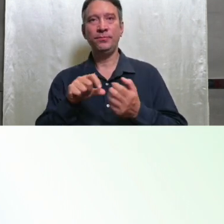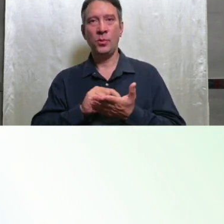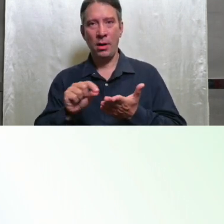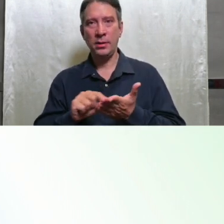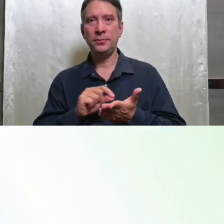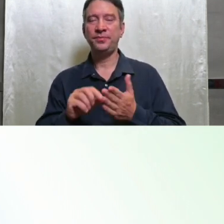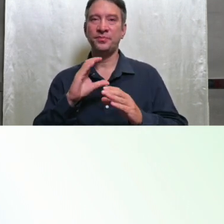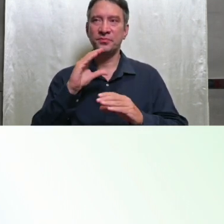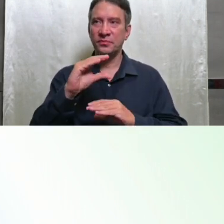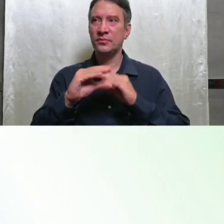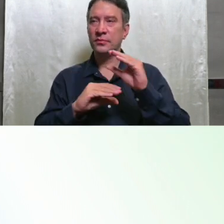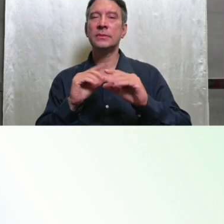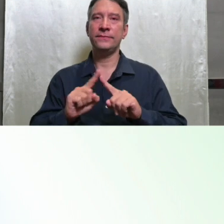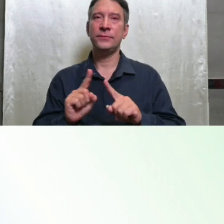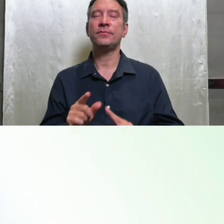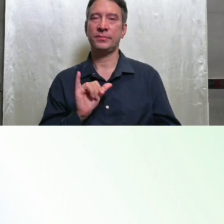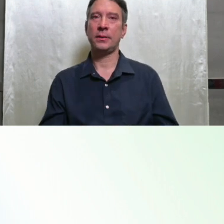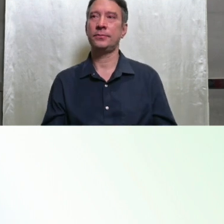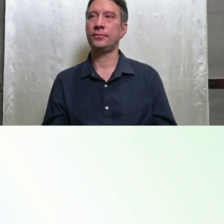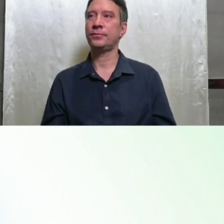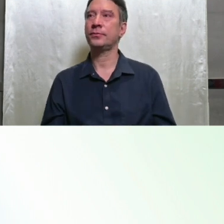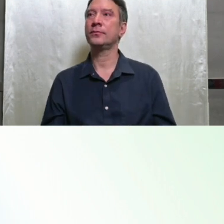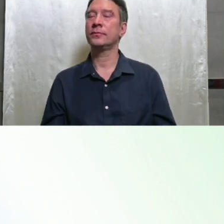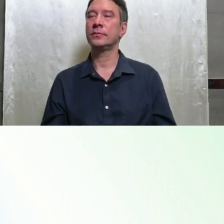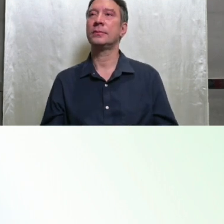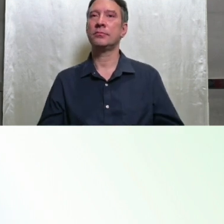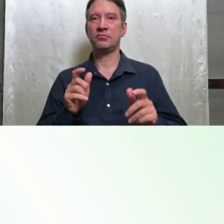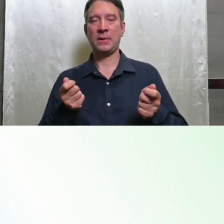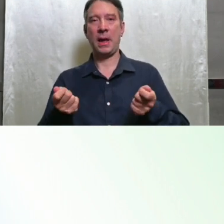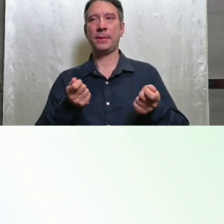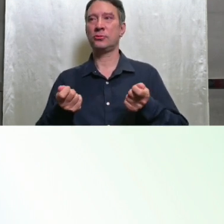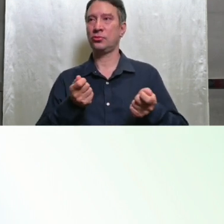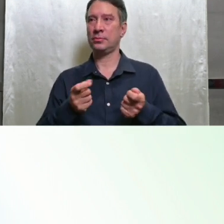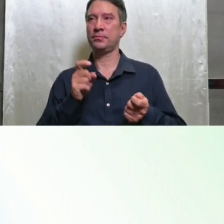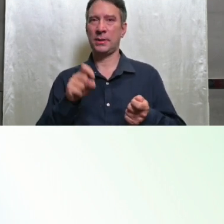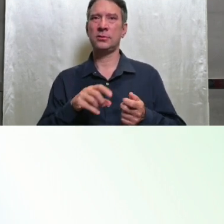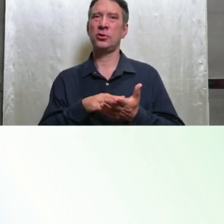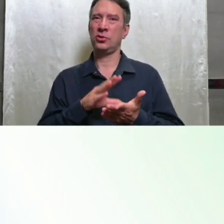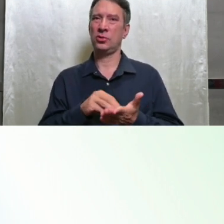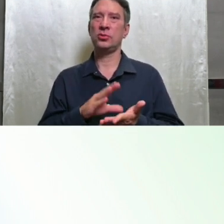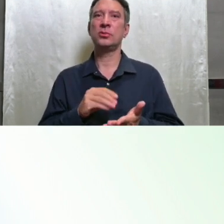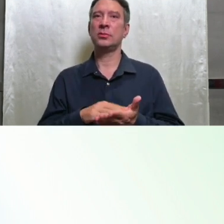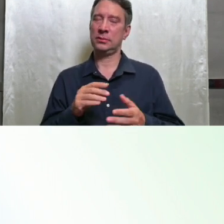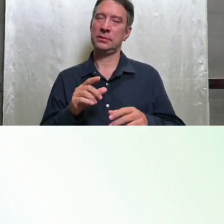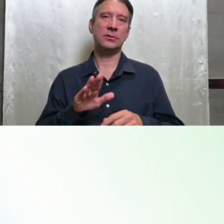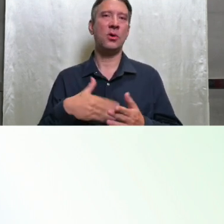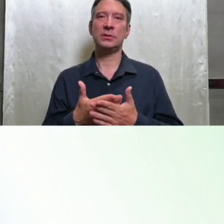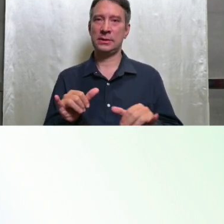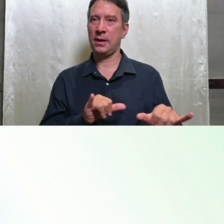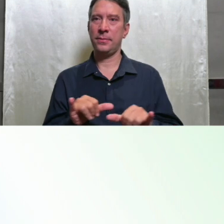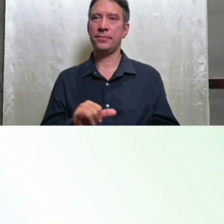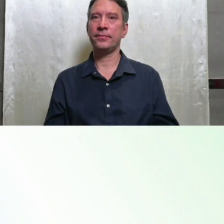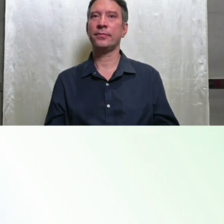So the footprint of Skills Build is it's free, it's over 1,000 courses, and it's available in 20